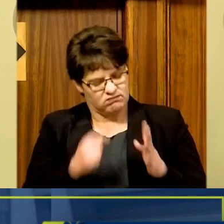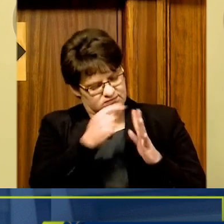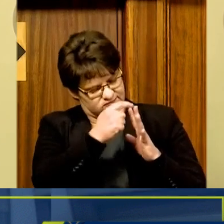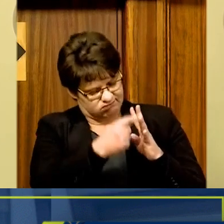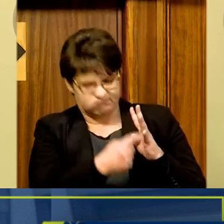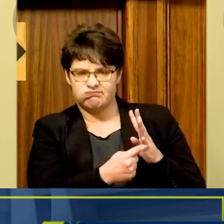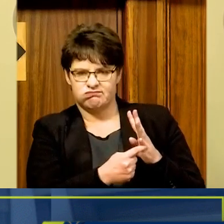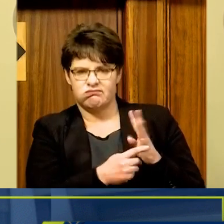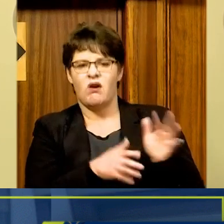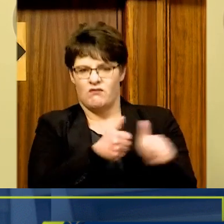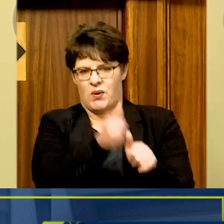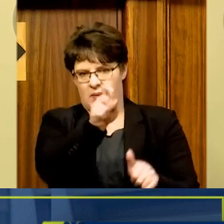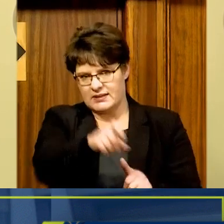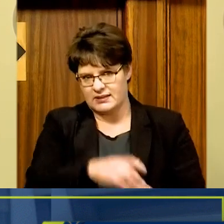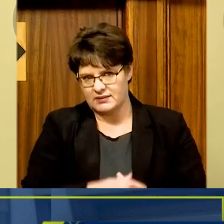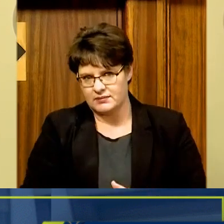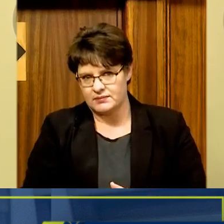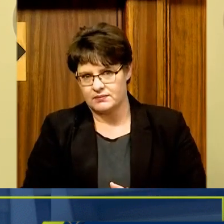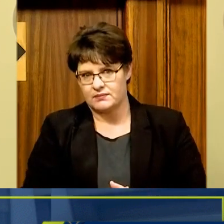are strictly adhered to.